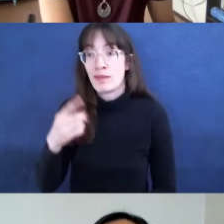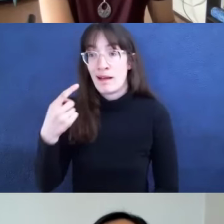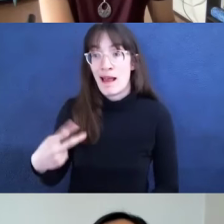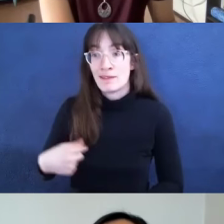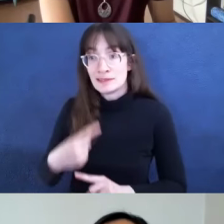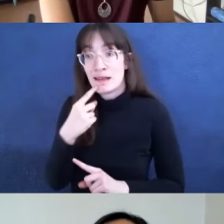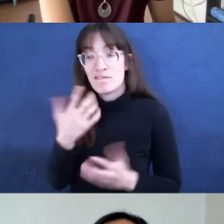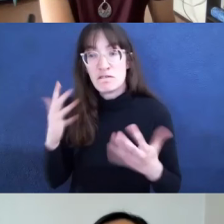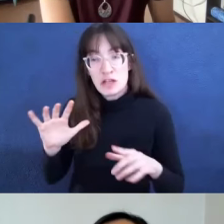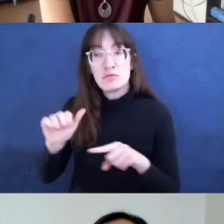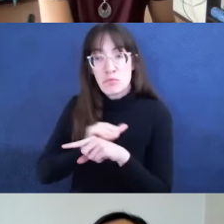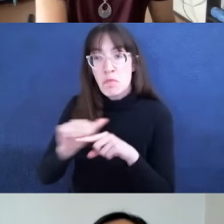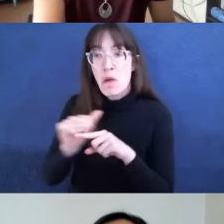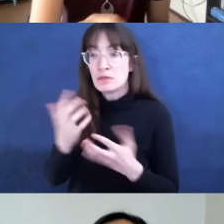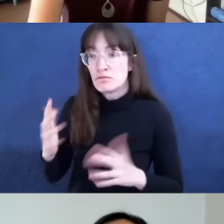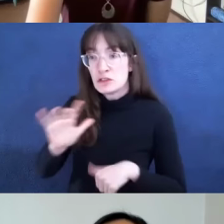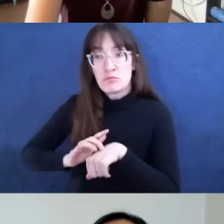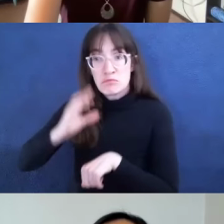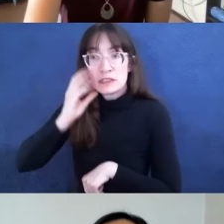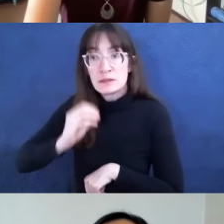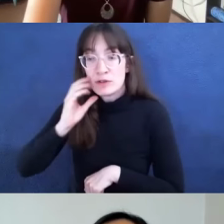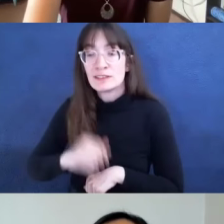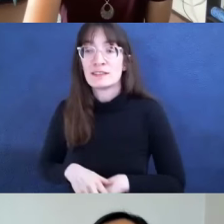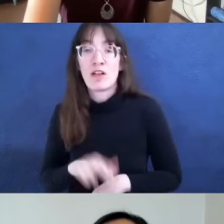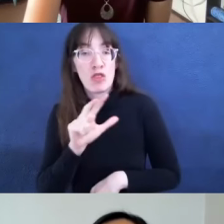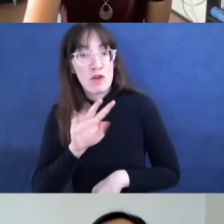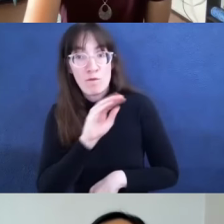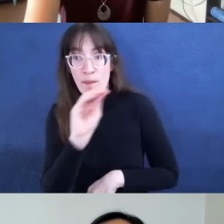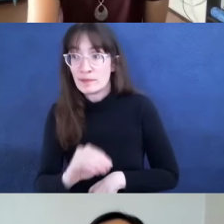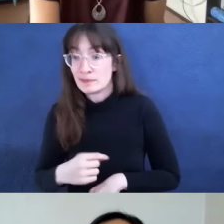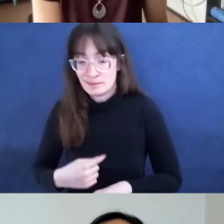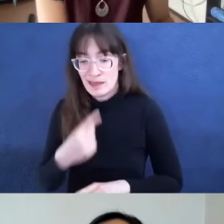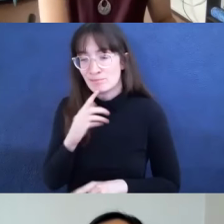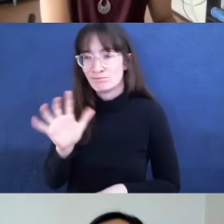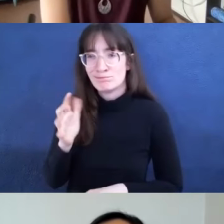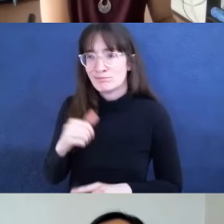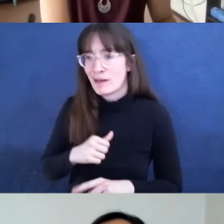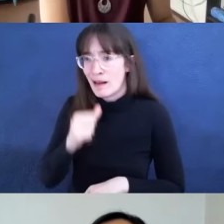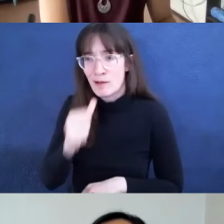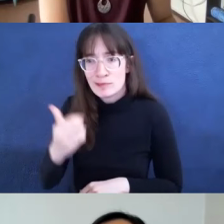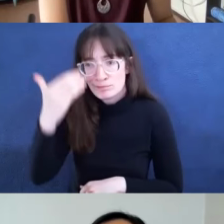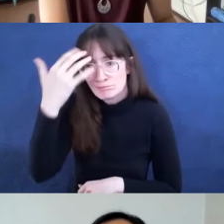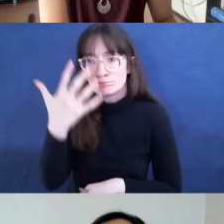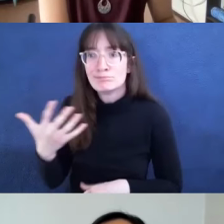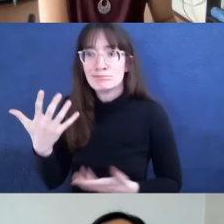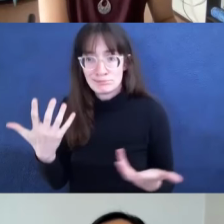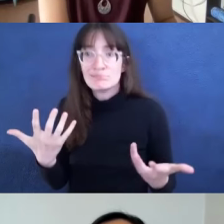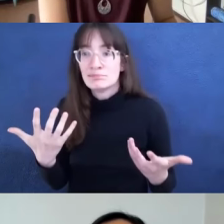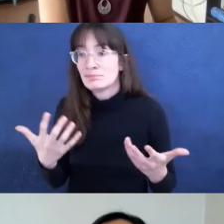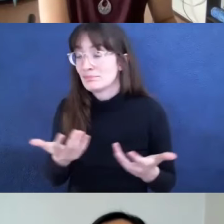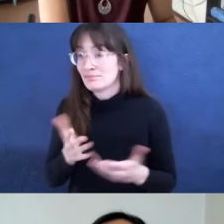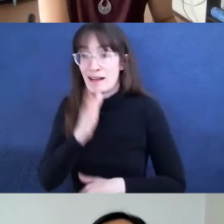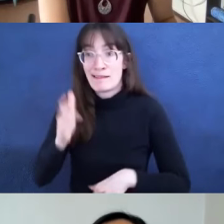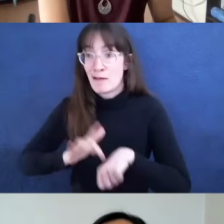mind-body practices before in the past. And then 34% said that they're not really familiar and they've never tried mind-body